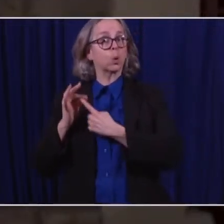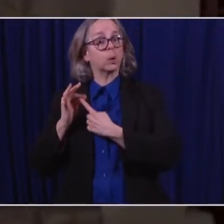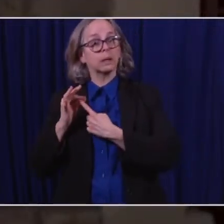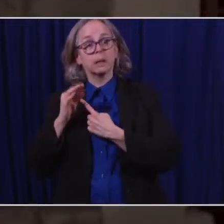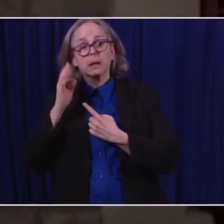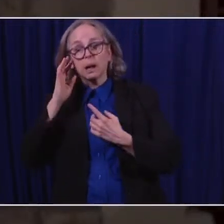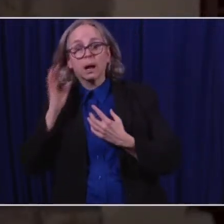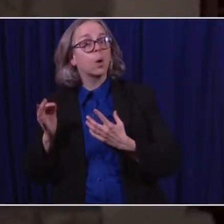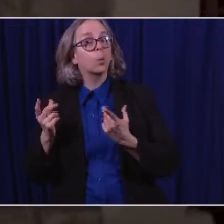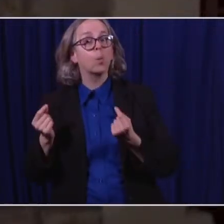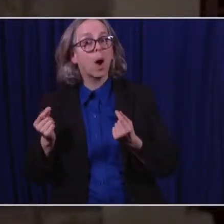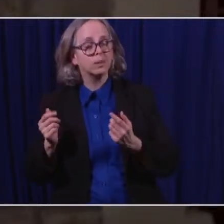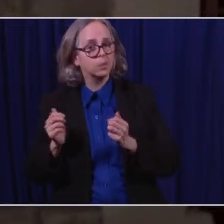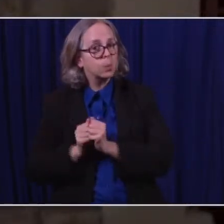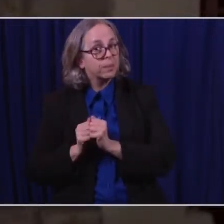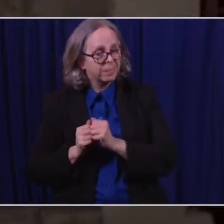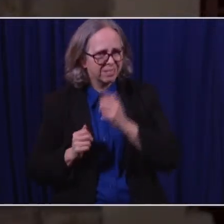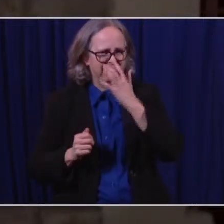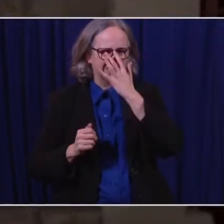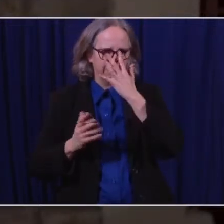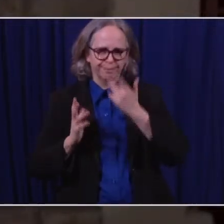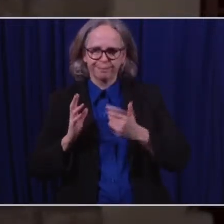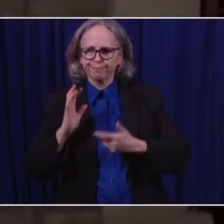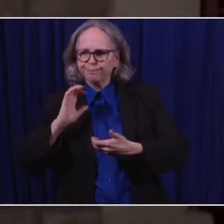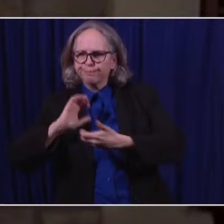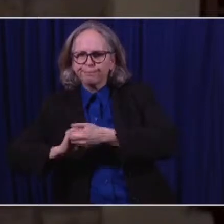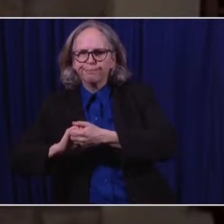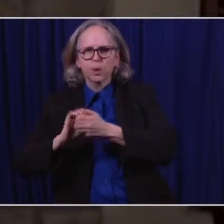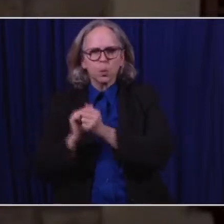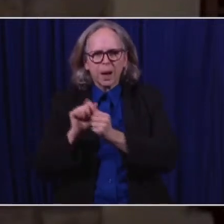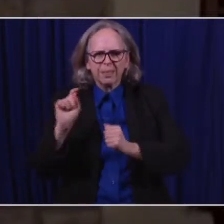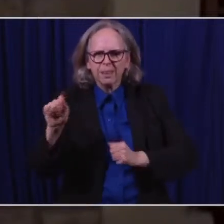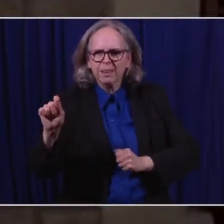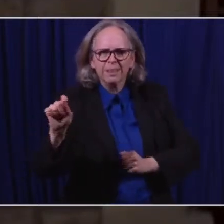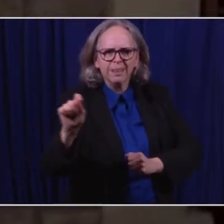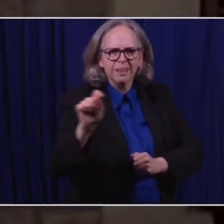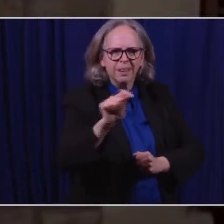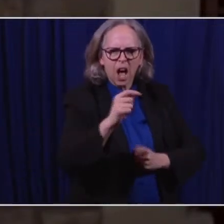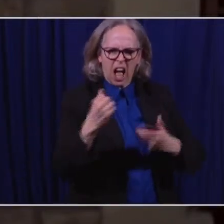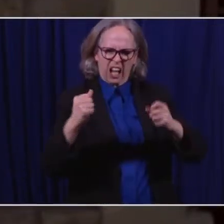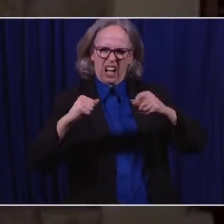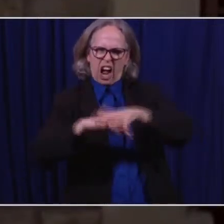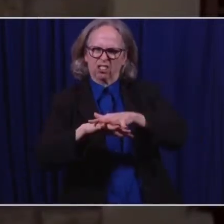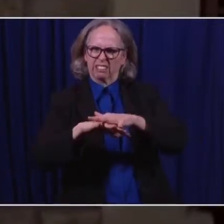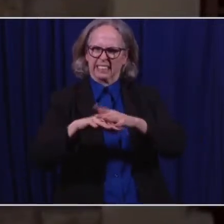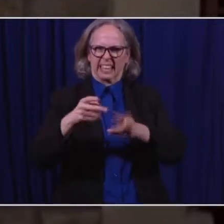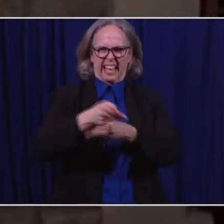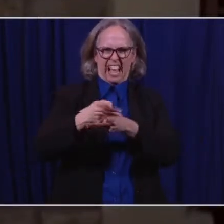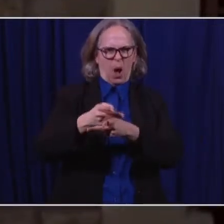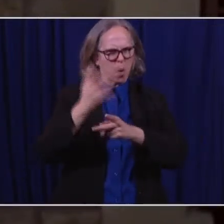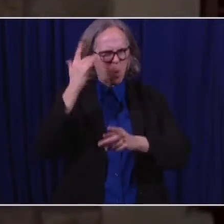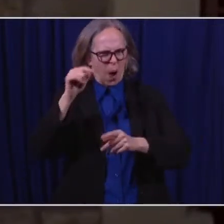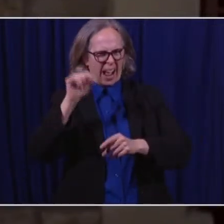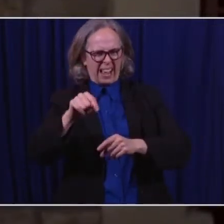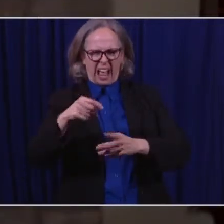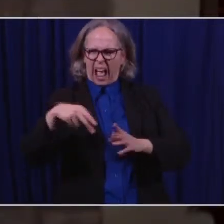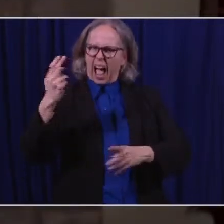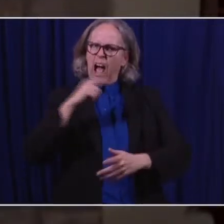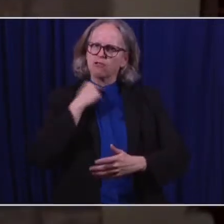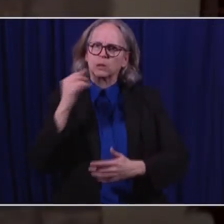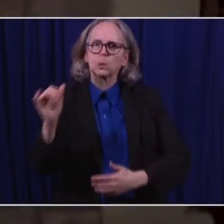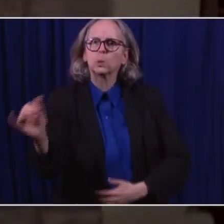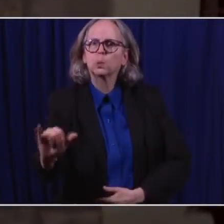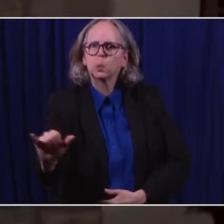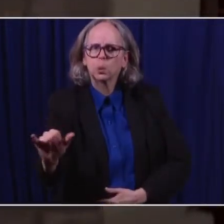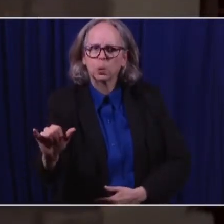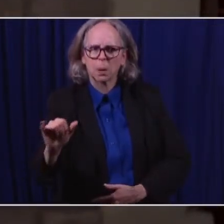care settings because we knew these are the most vulnerable people. And we knew that these individuals lived in a setting where it